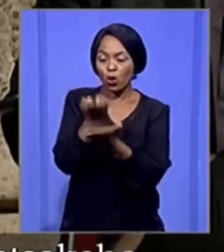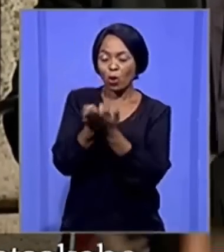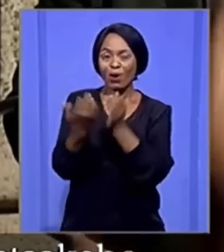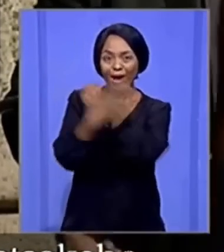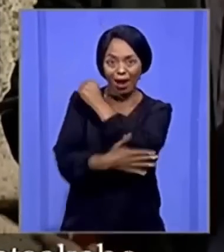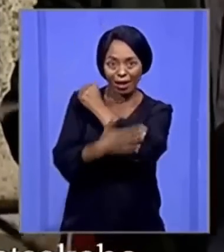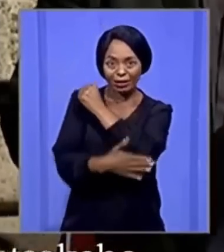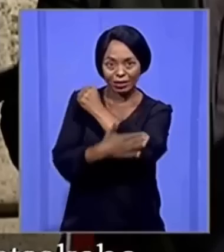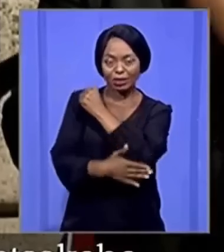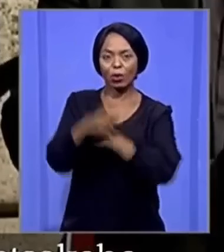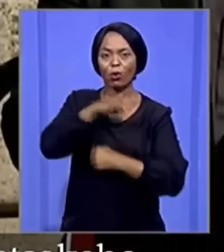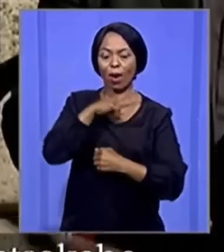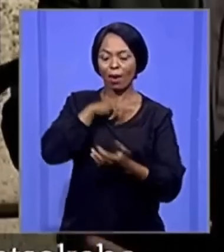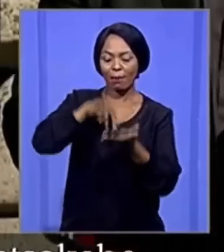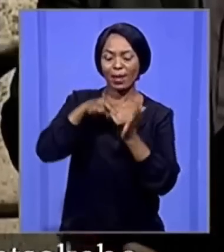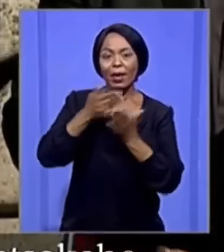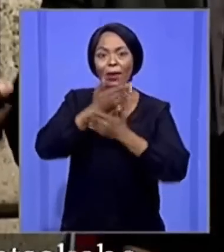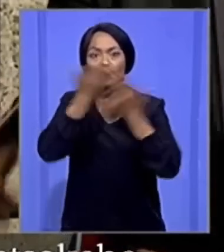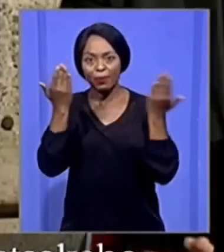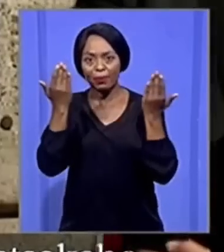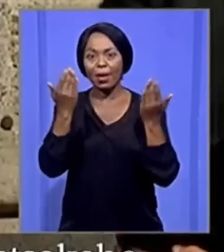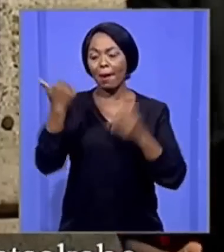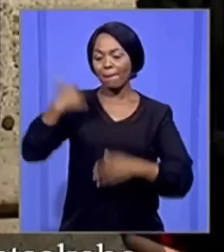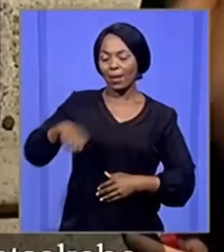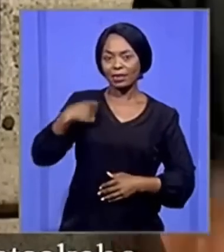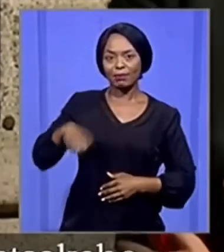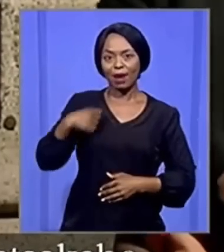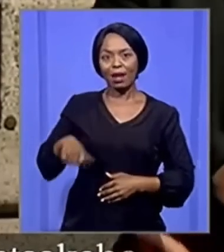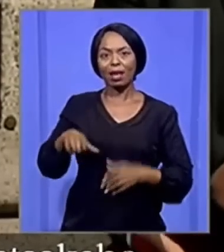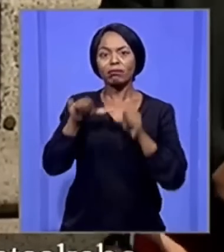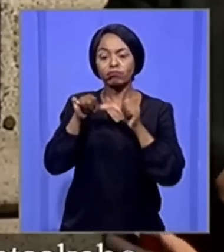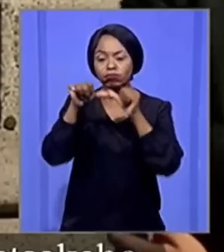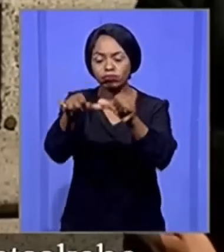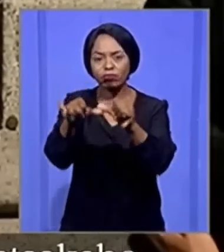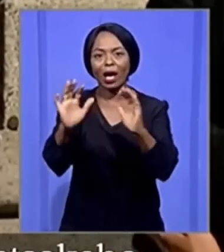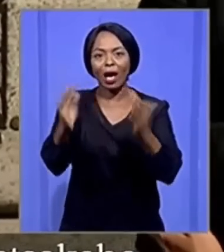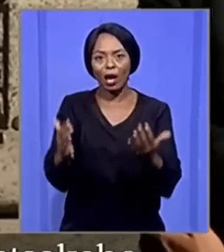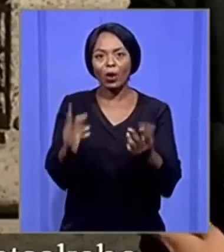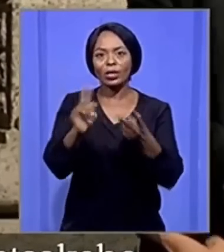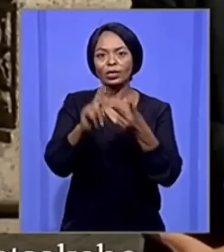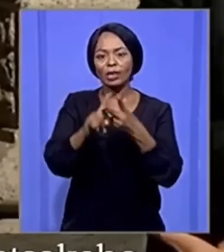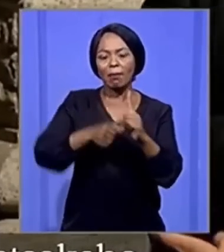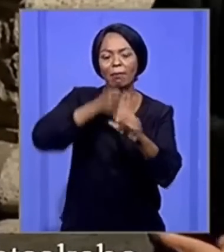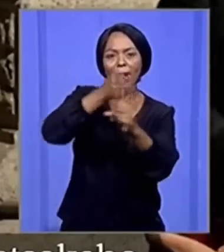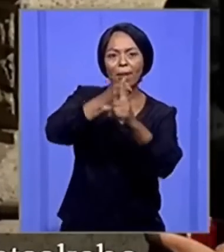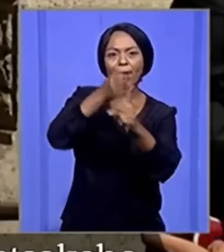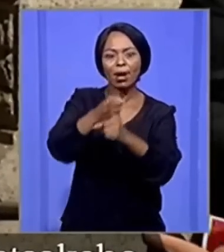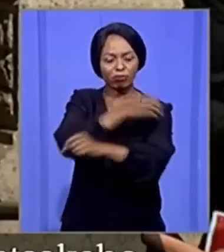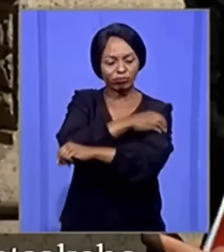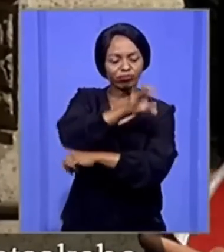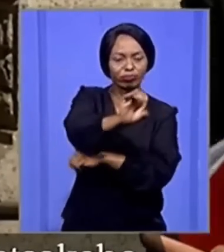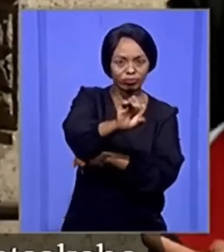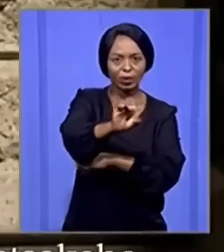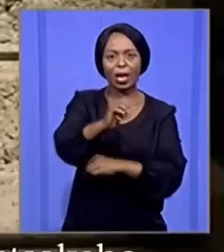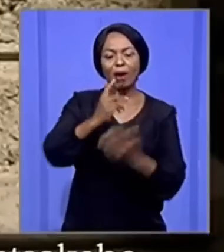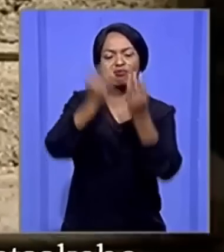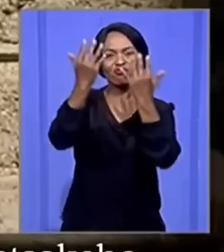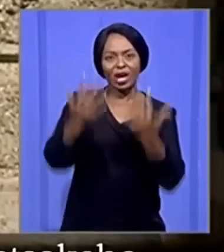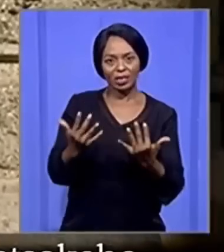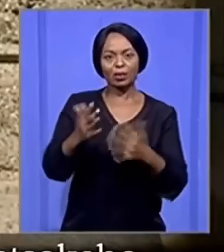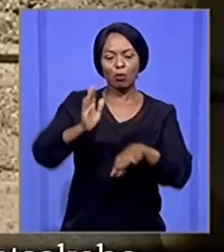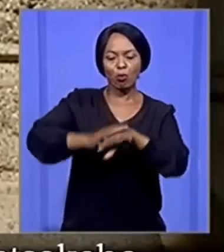country, to not have a plan on how our municipalities are going to be enhanced and strengthened in terms of more budget. We